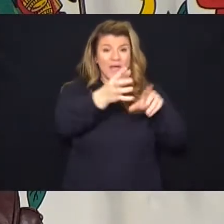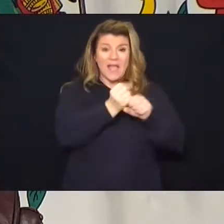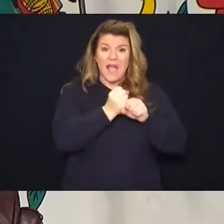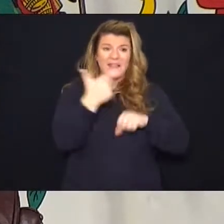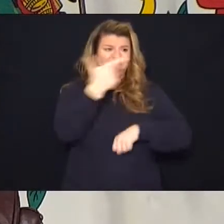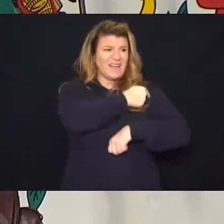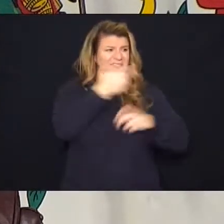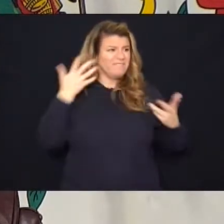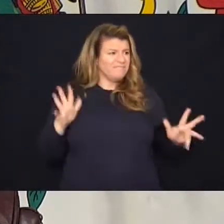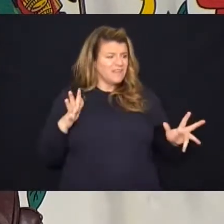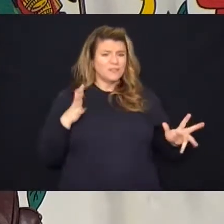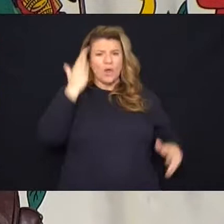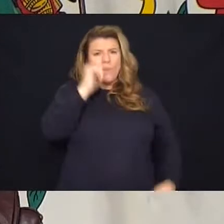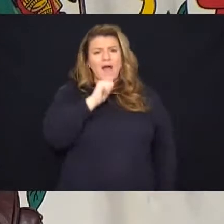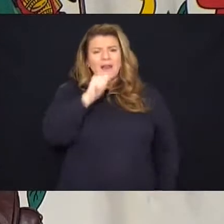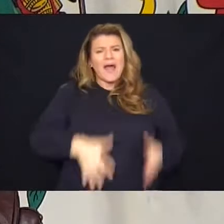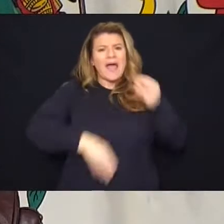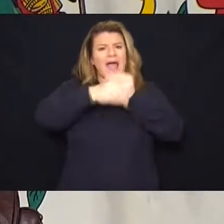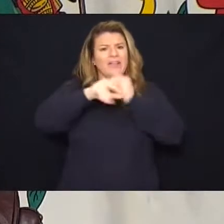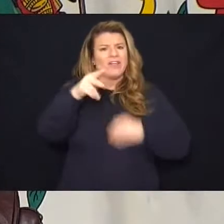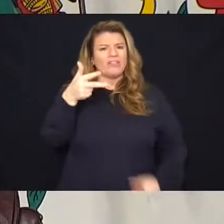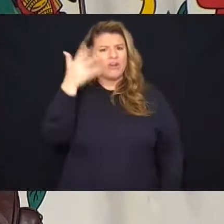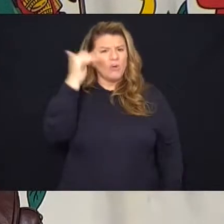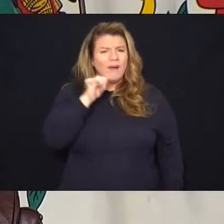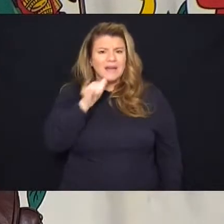for crying out loud, you got to get that booster shot.